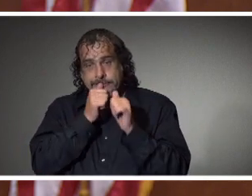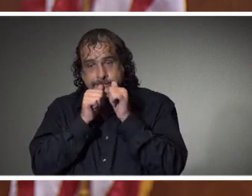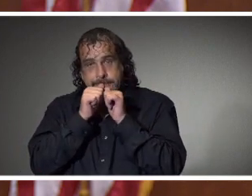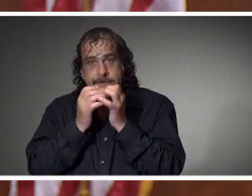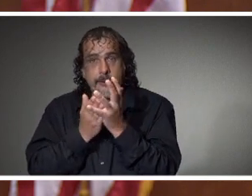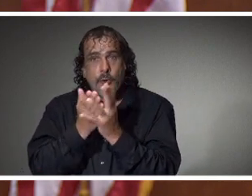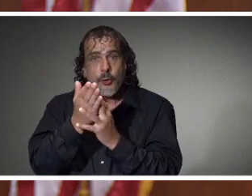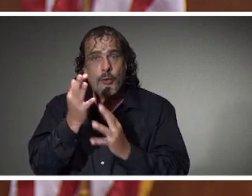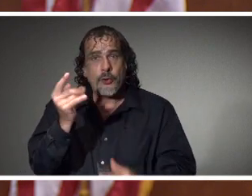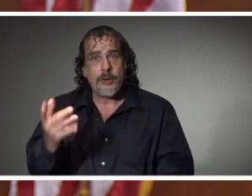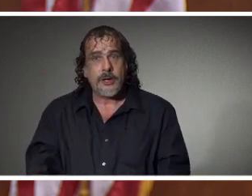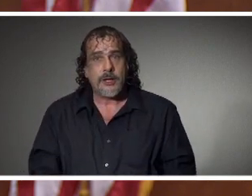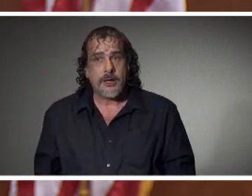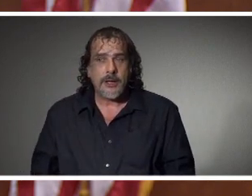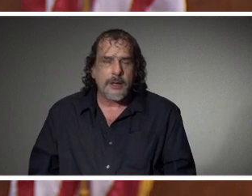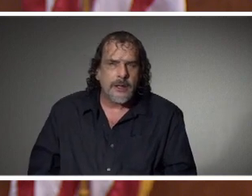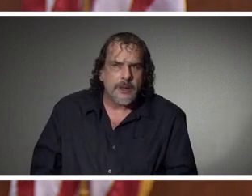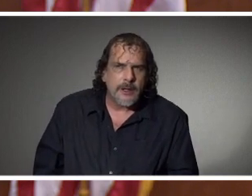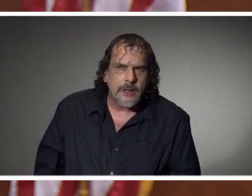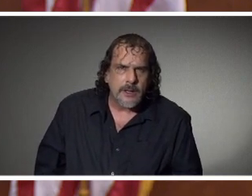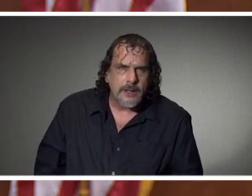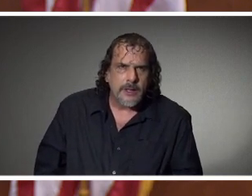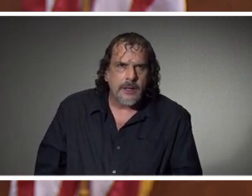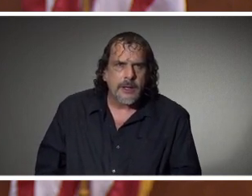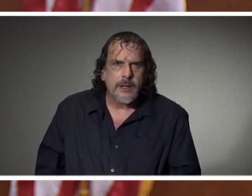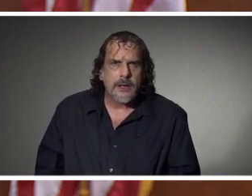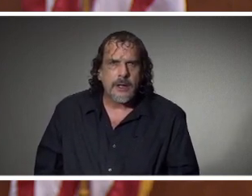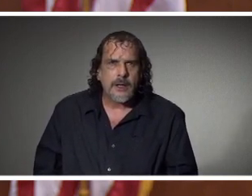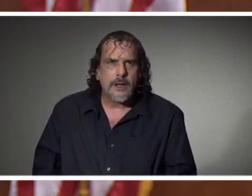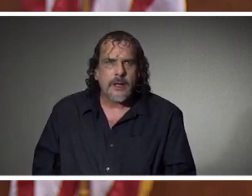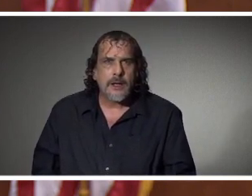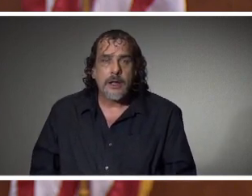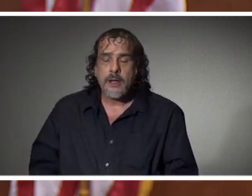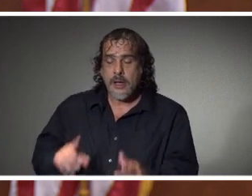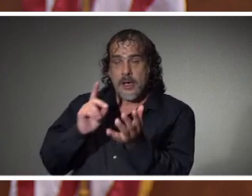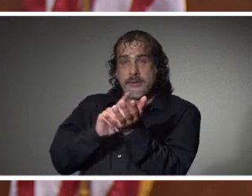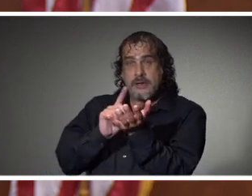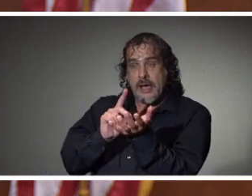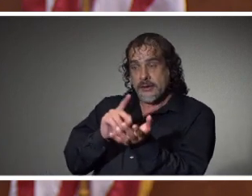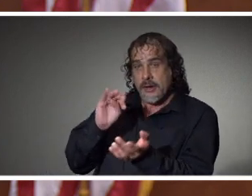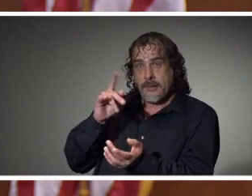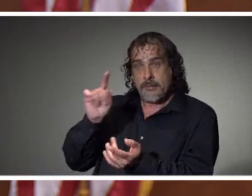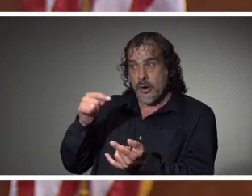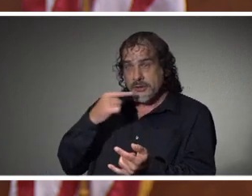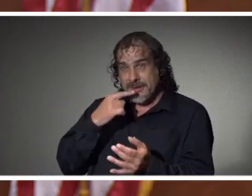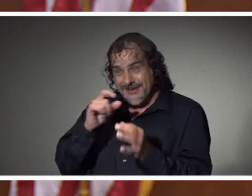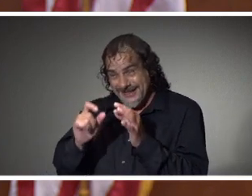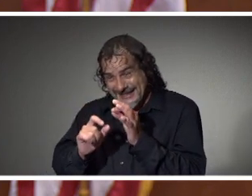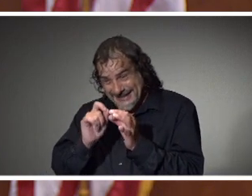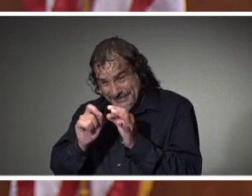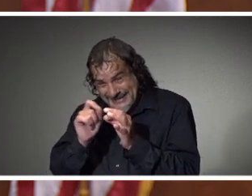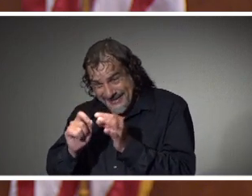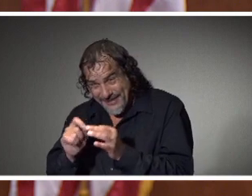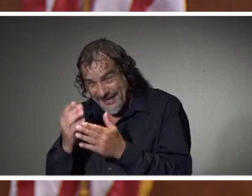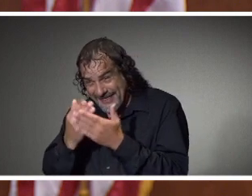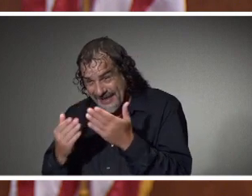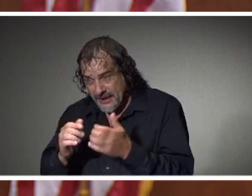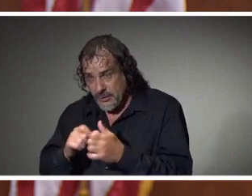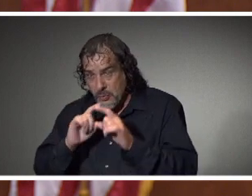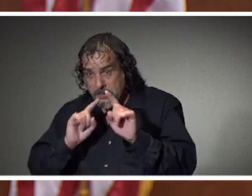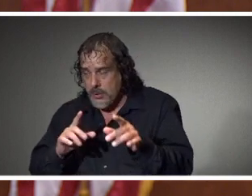Burks mention this report specifically when she was here? I'll tell you what she mentioned. I don't know that she mentioned the report